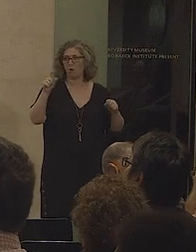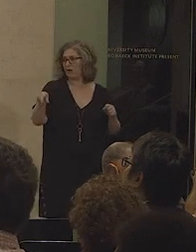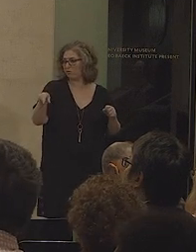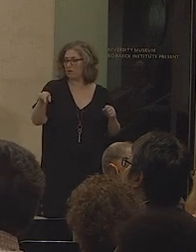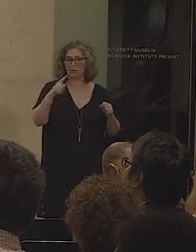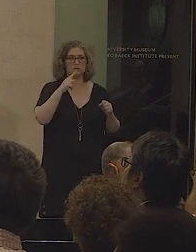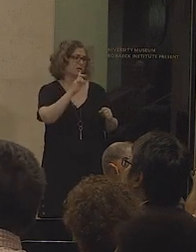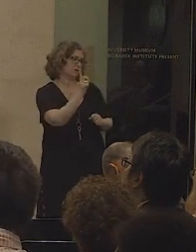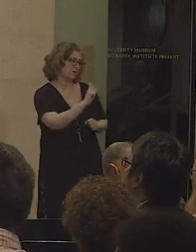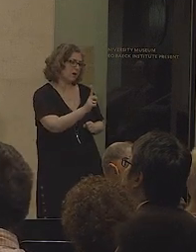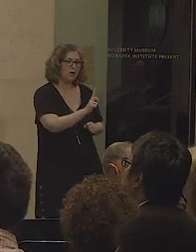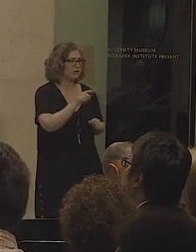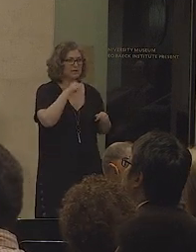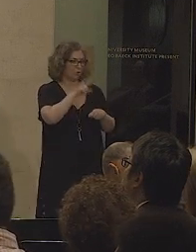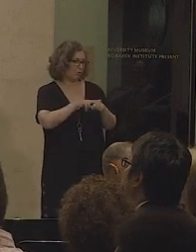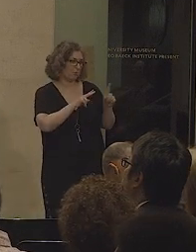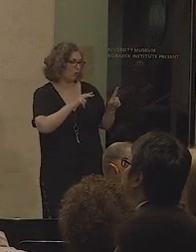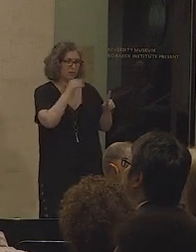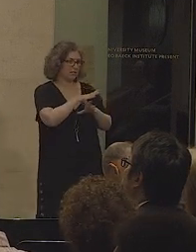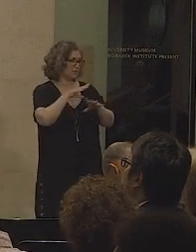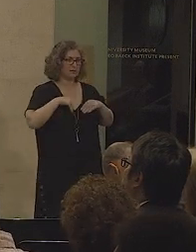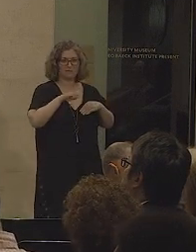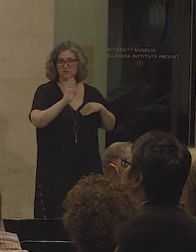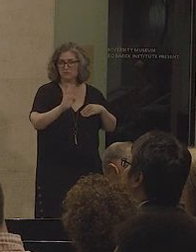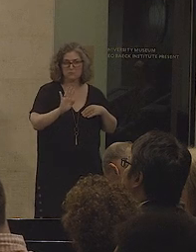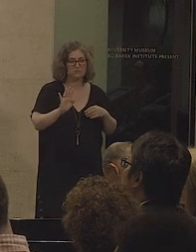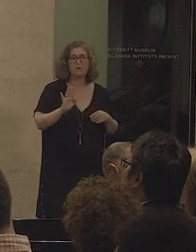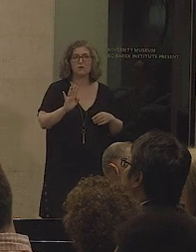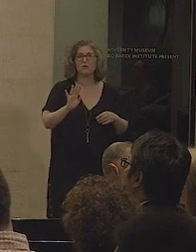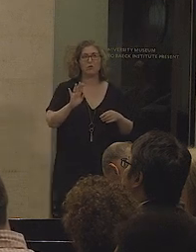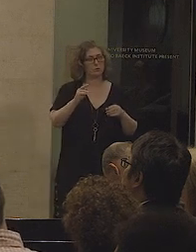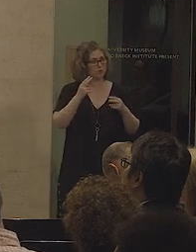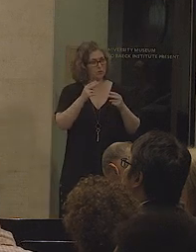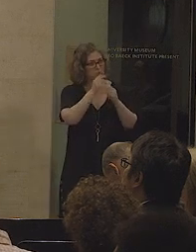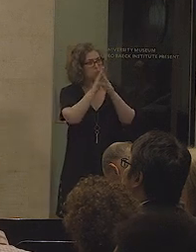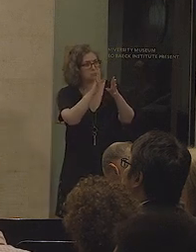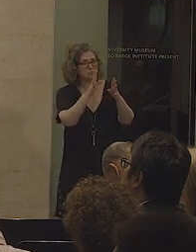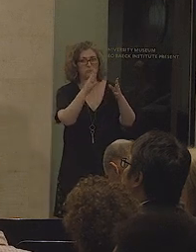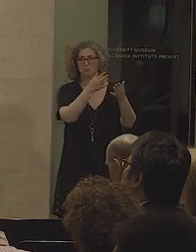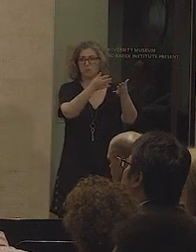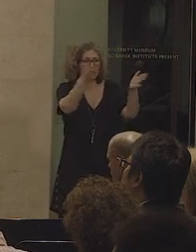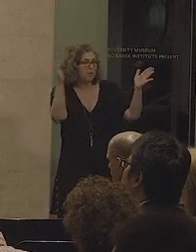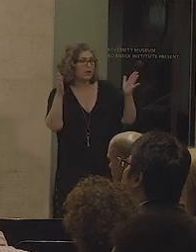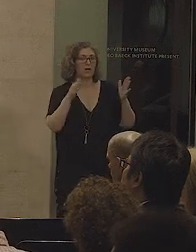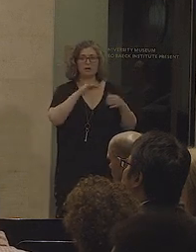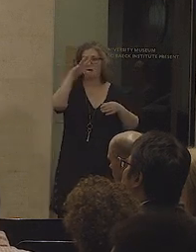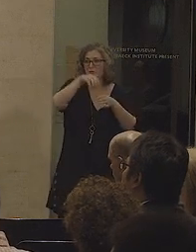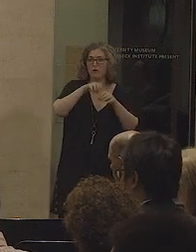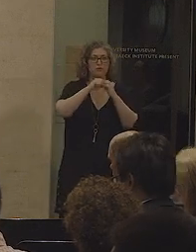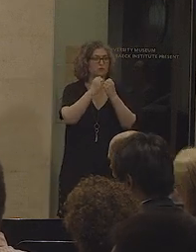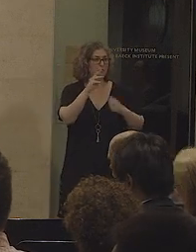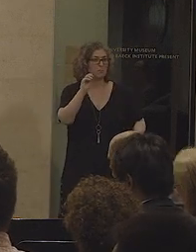to say, this ain't normal and we're not okay with this. Use your voice in public, get active on social